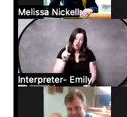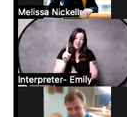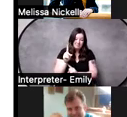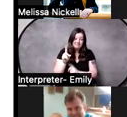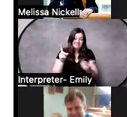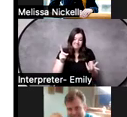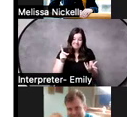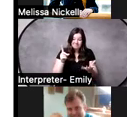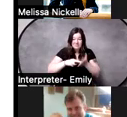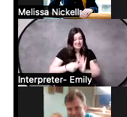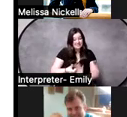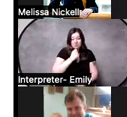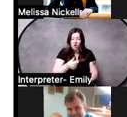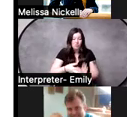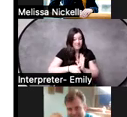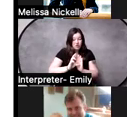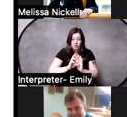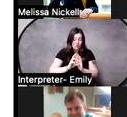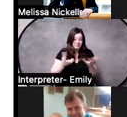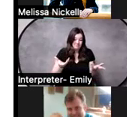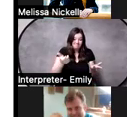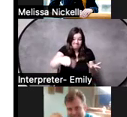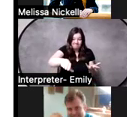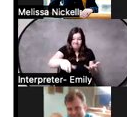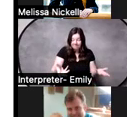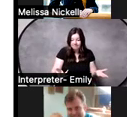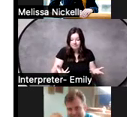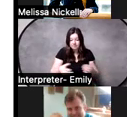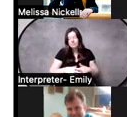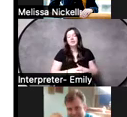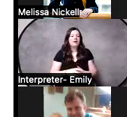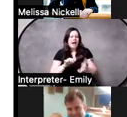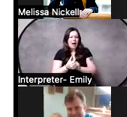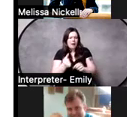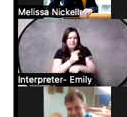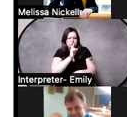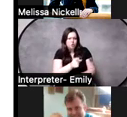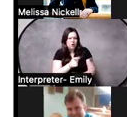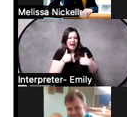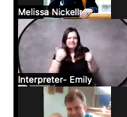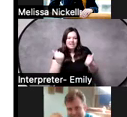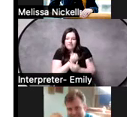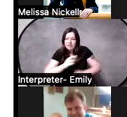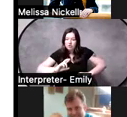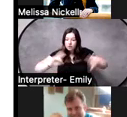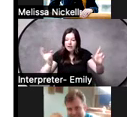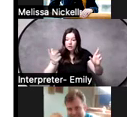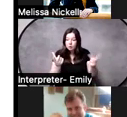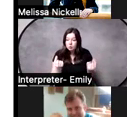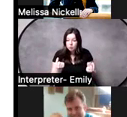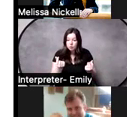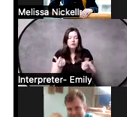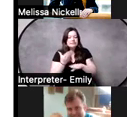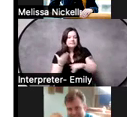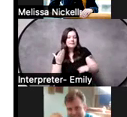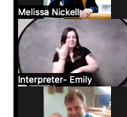review. One way to make sure that everything is correct is to submit your grant early. So let's say, for example, you submit your grant 3 or 4 days